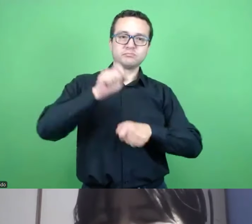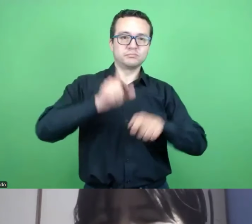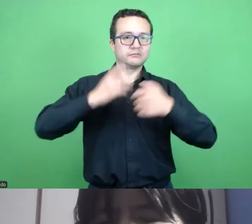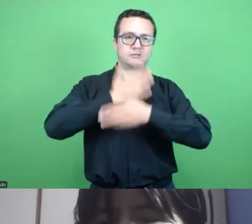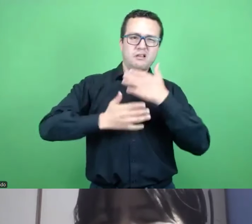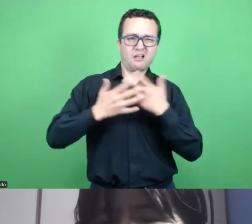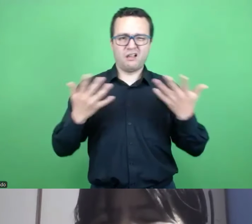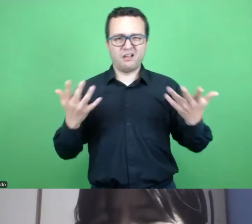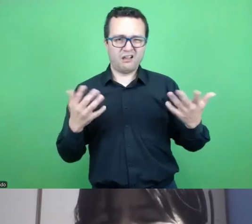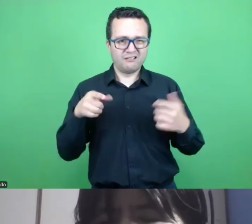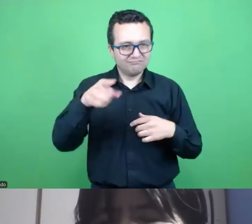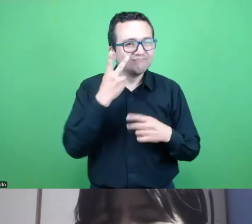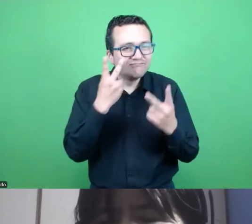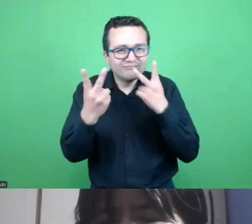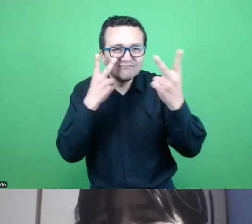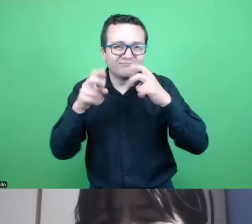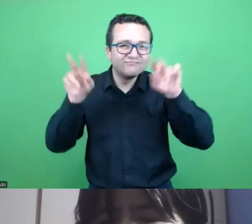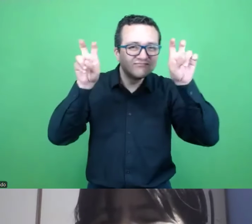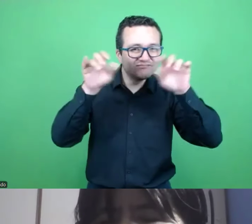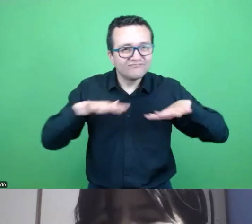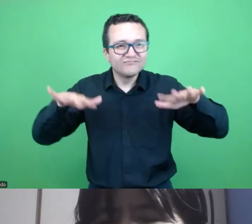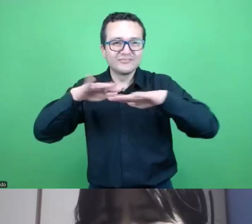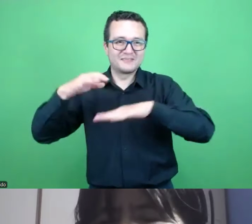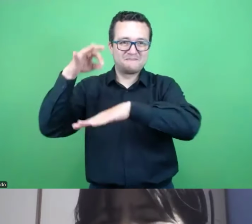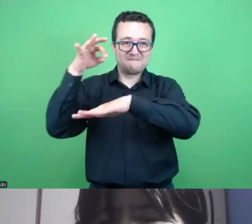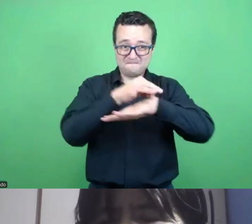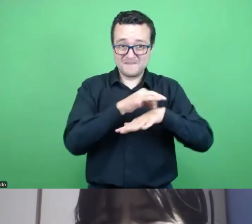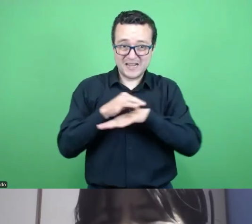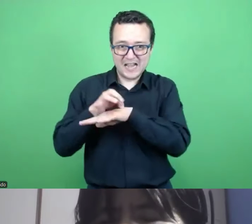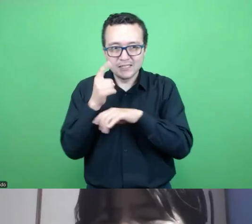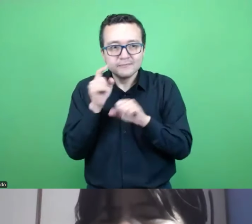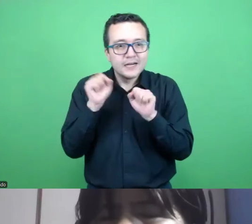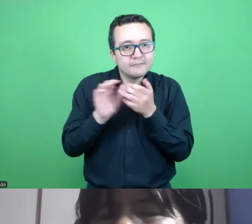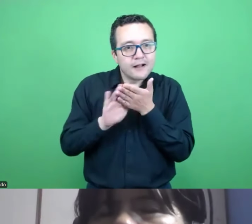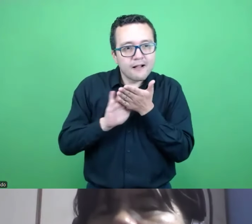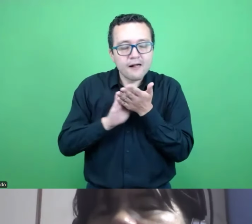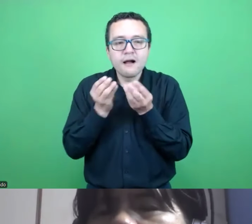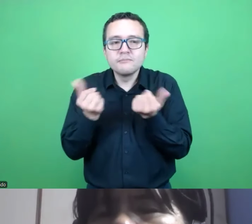well. And furthermore, obviously, as we've been talking about,